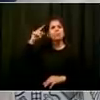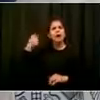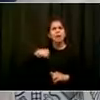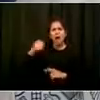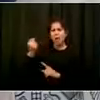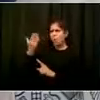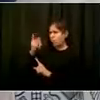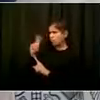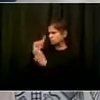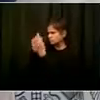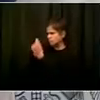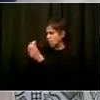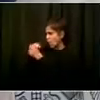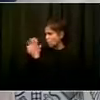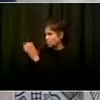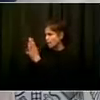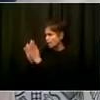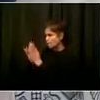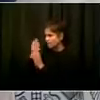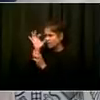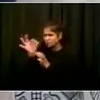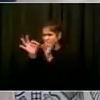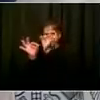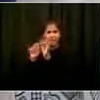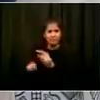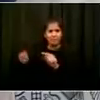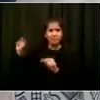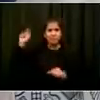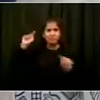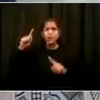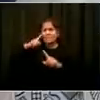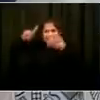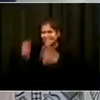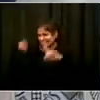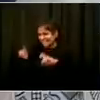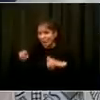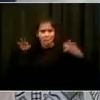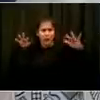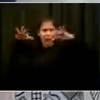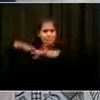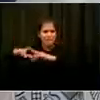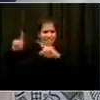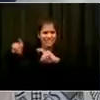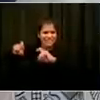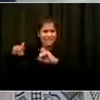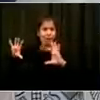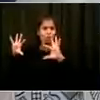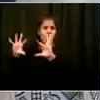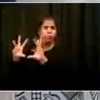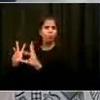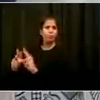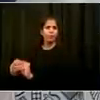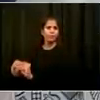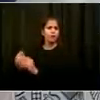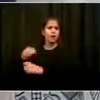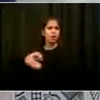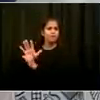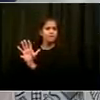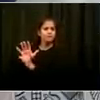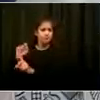tremendous value going forward as we fight against the disease. But right now, again, it is